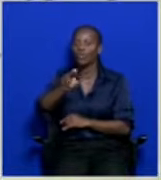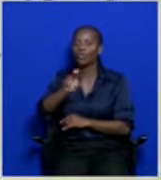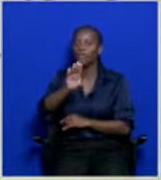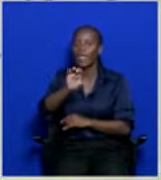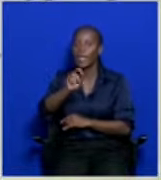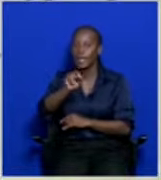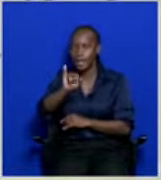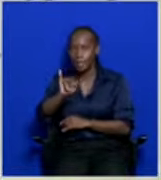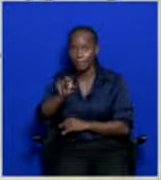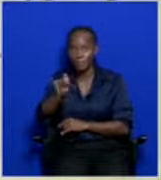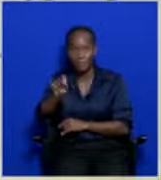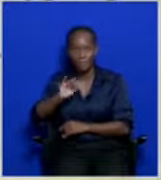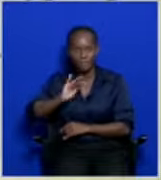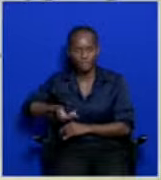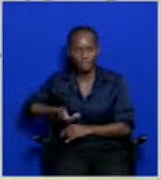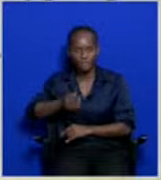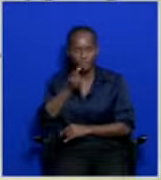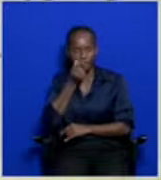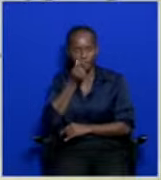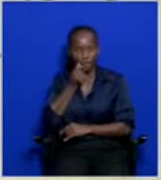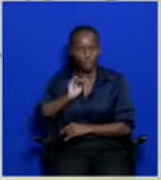MPO K Seisa,